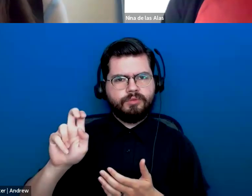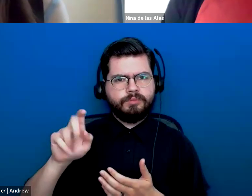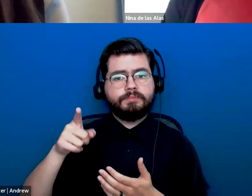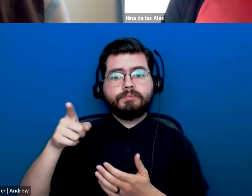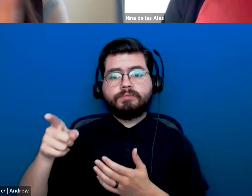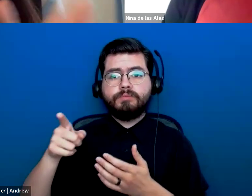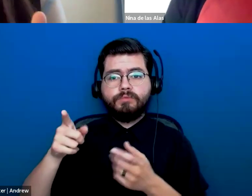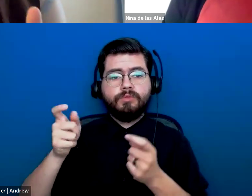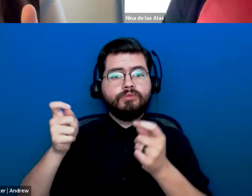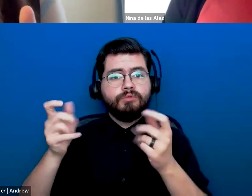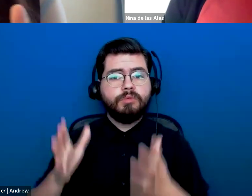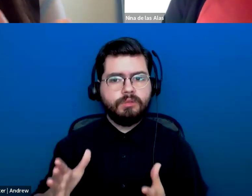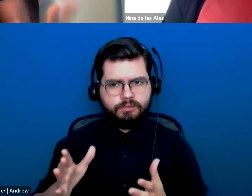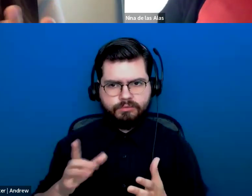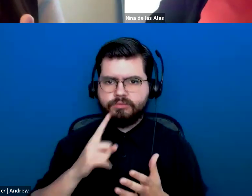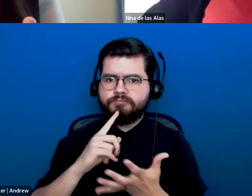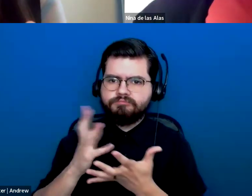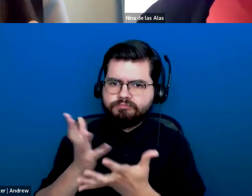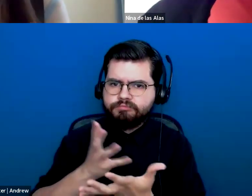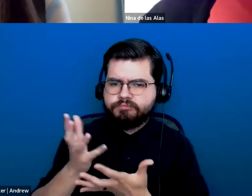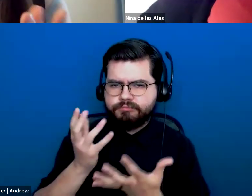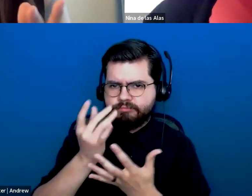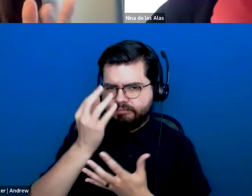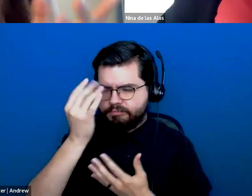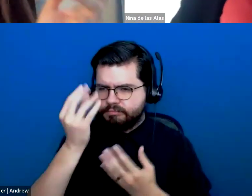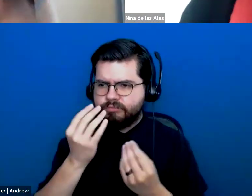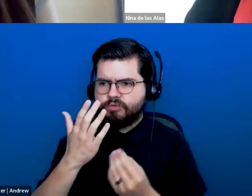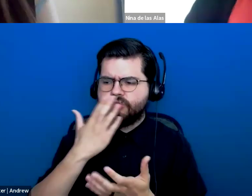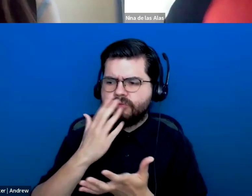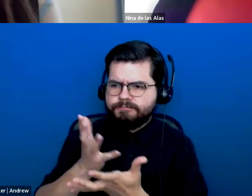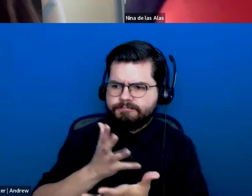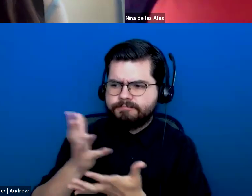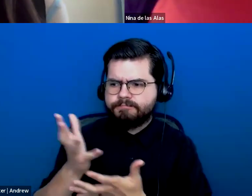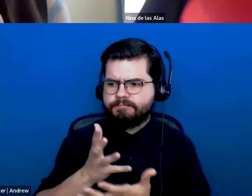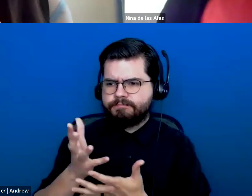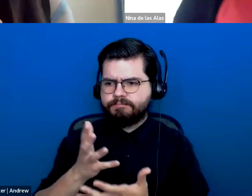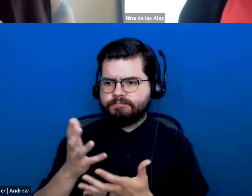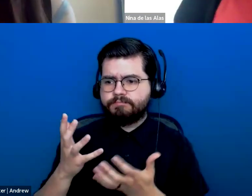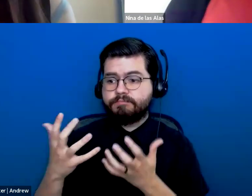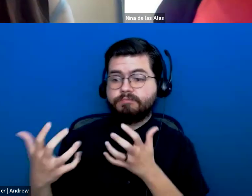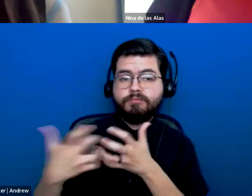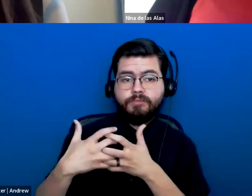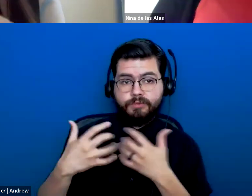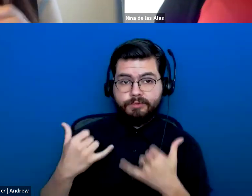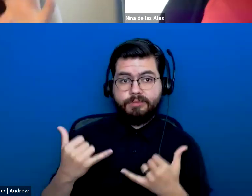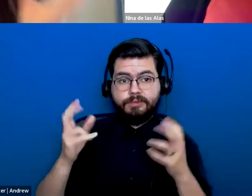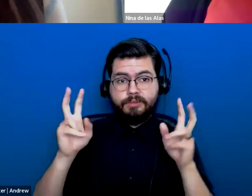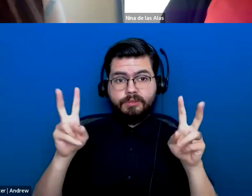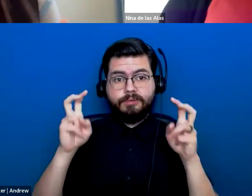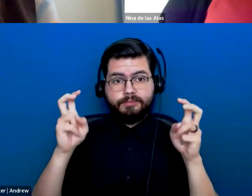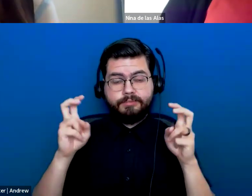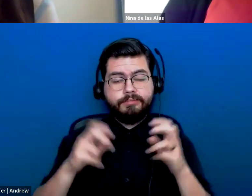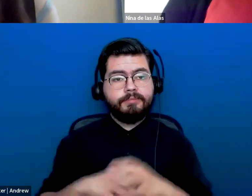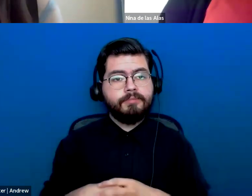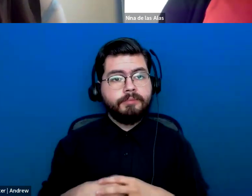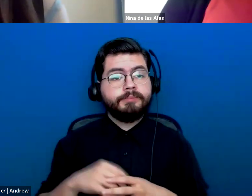thoughtful conversation, and she shared me with a lot of information that also I think fits into today's topic. So for